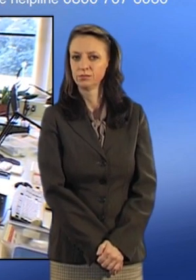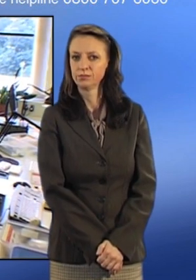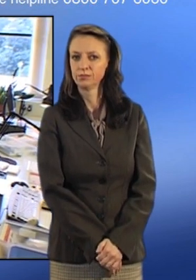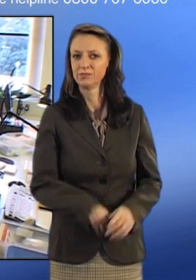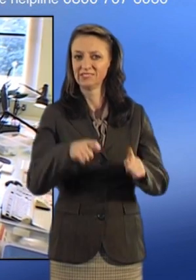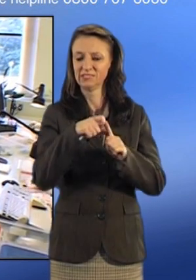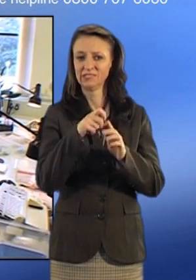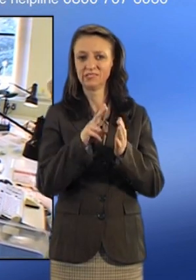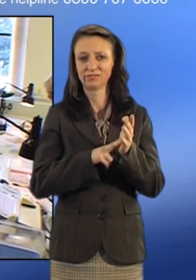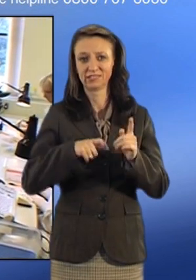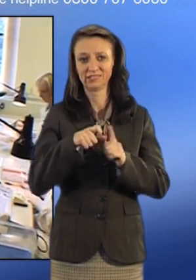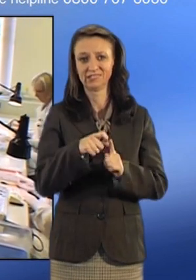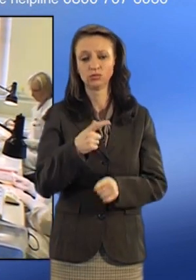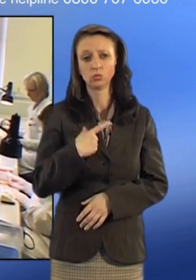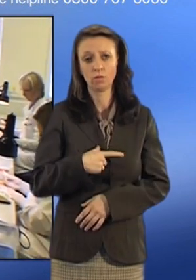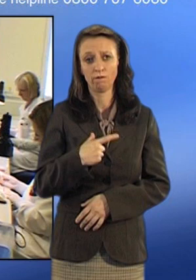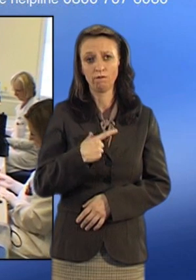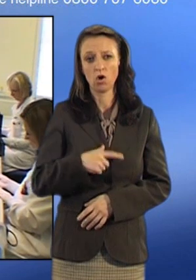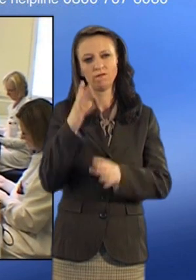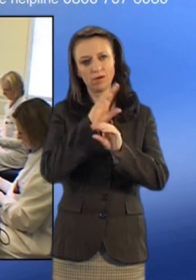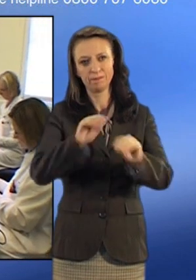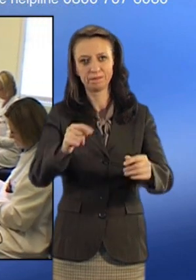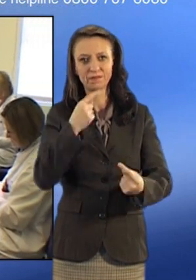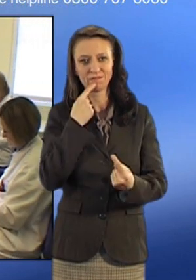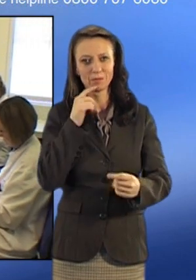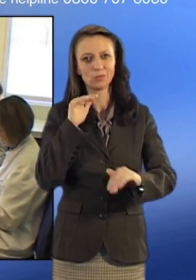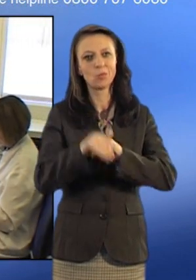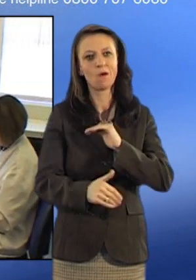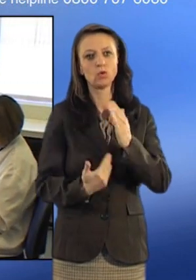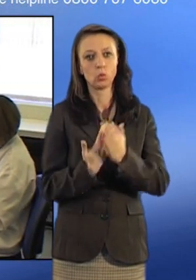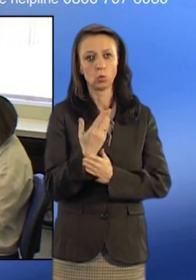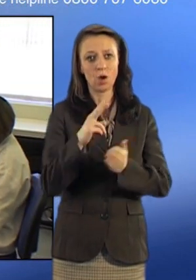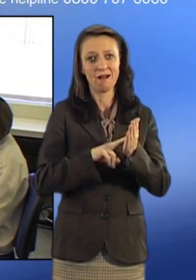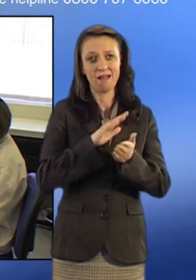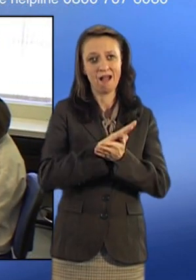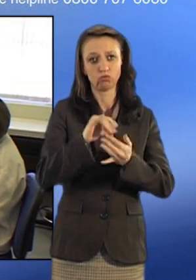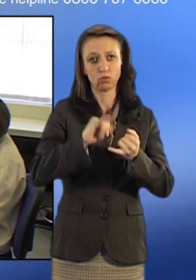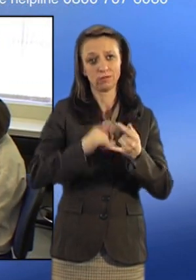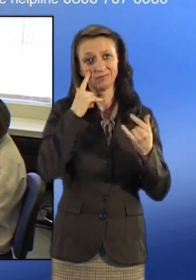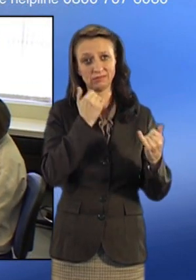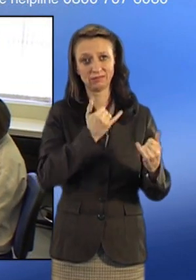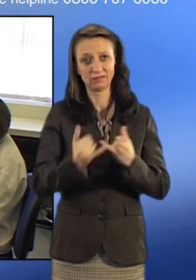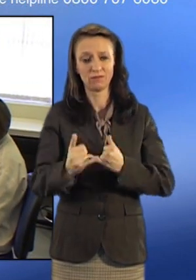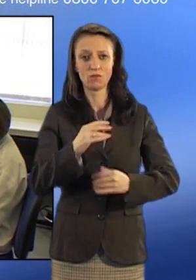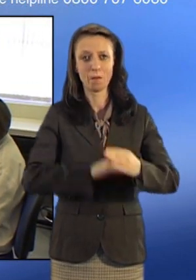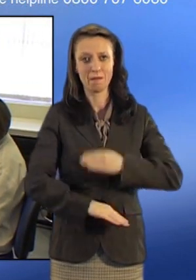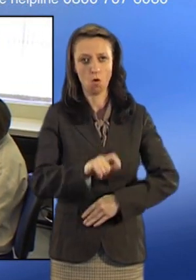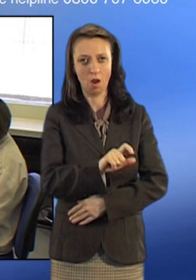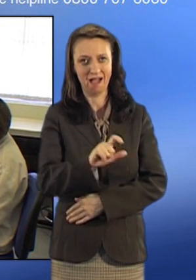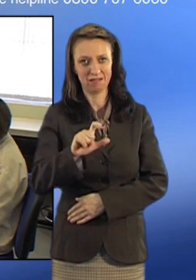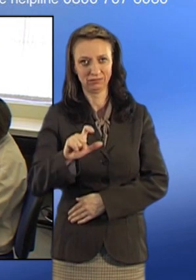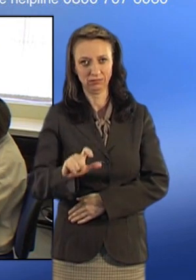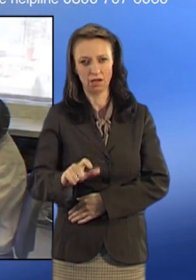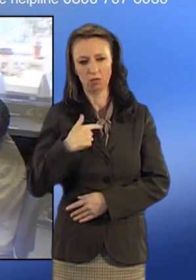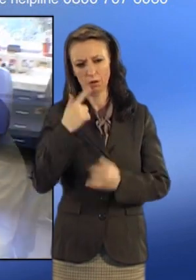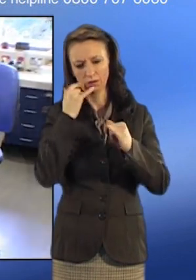This DVD has been put together to give you information about the NHS screening programme for bowel cancer that's being established across the country.